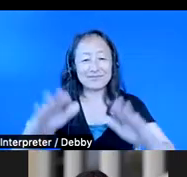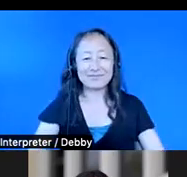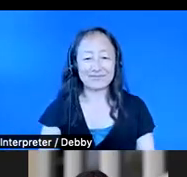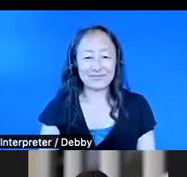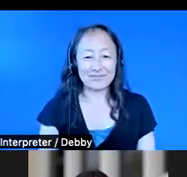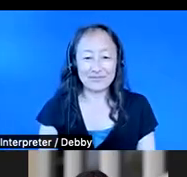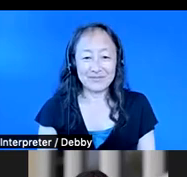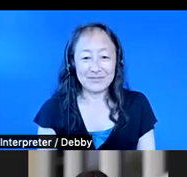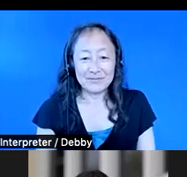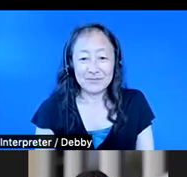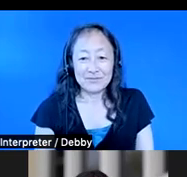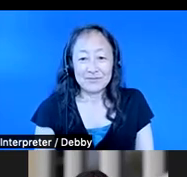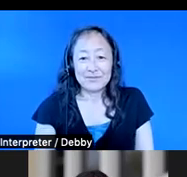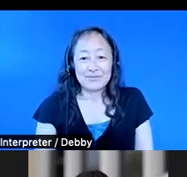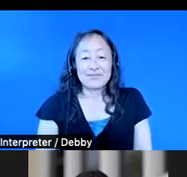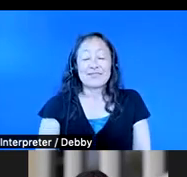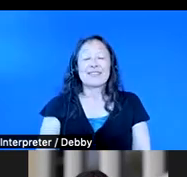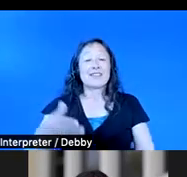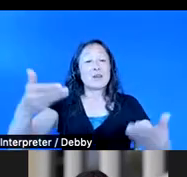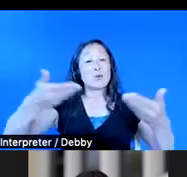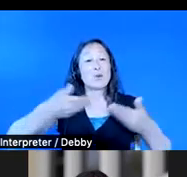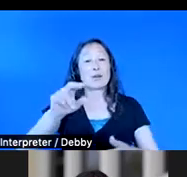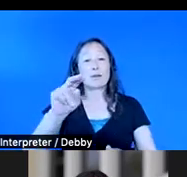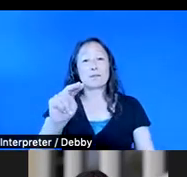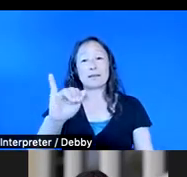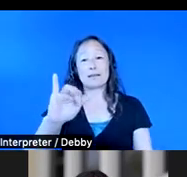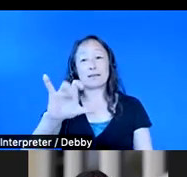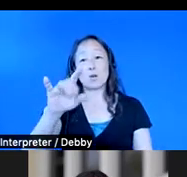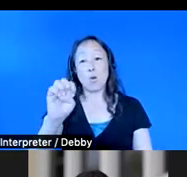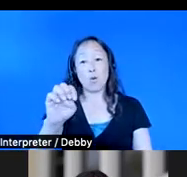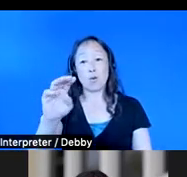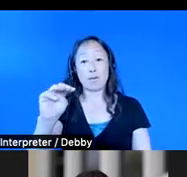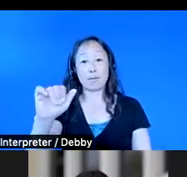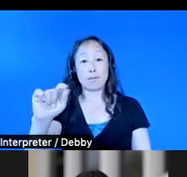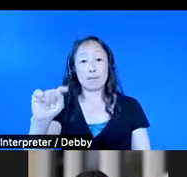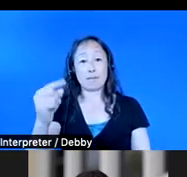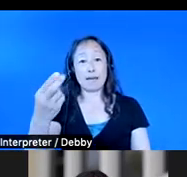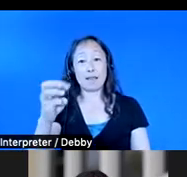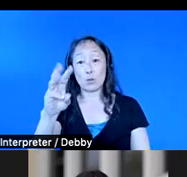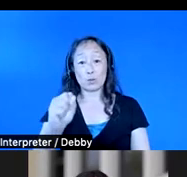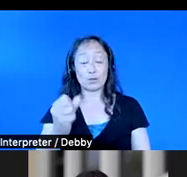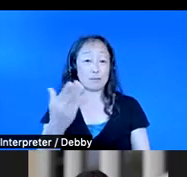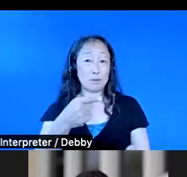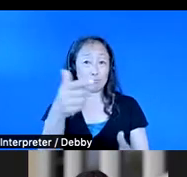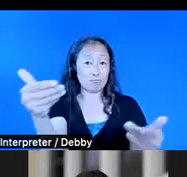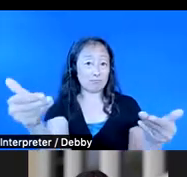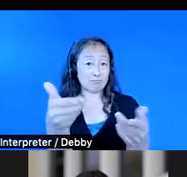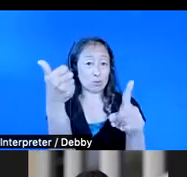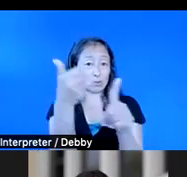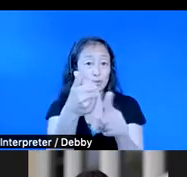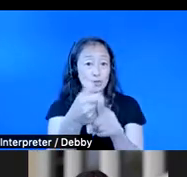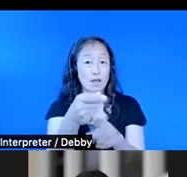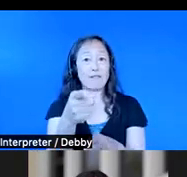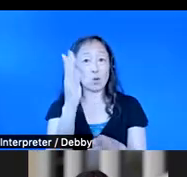Right. Well, welcome, Nicole Matthews. Maybe you can tell us who you are, and you'll be doing